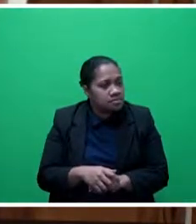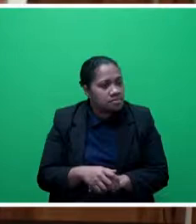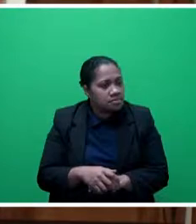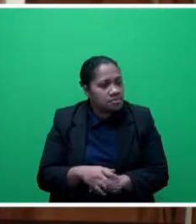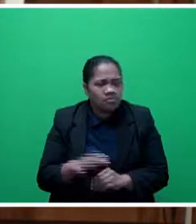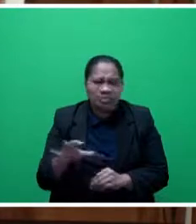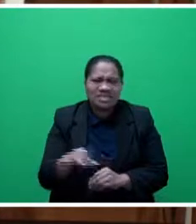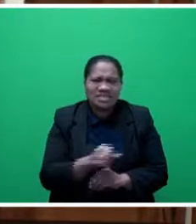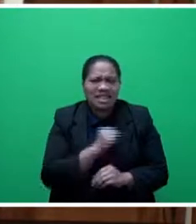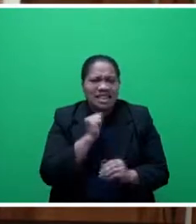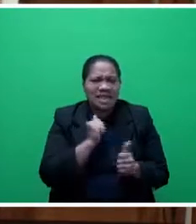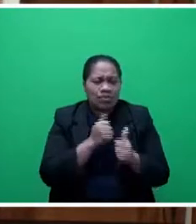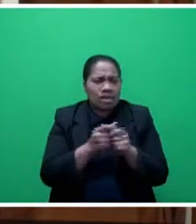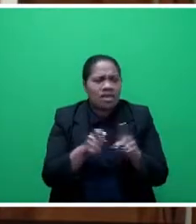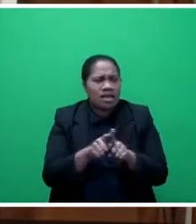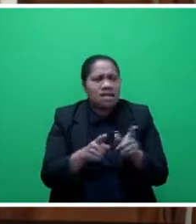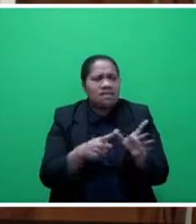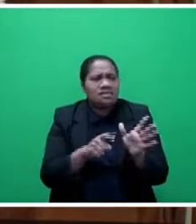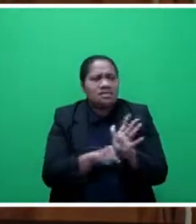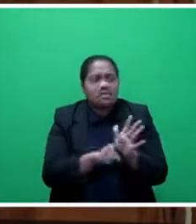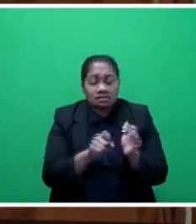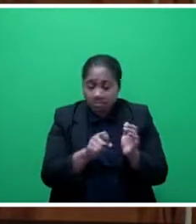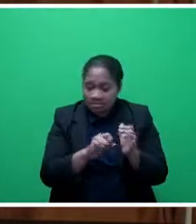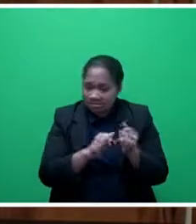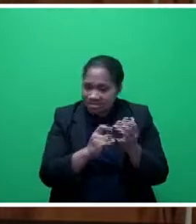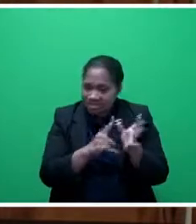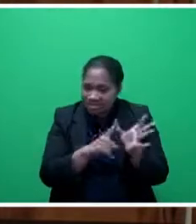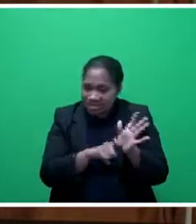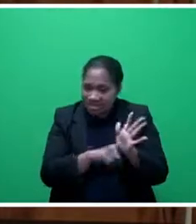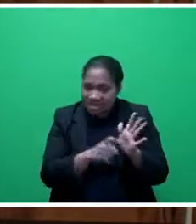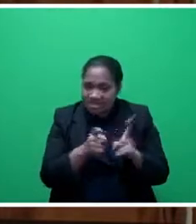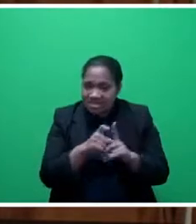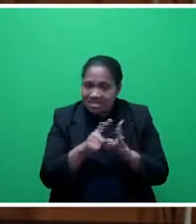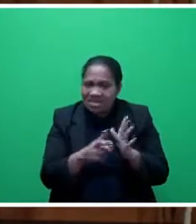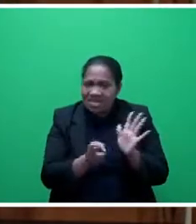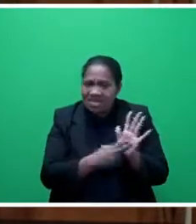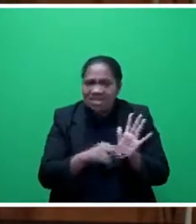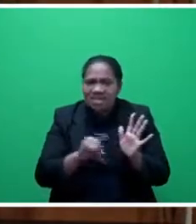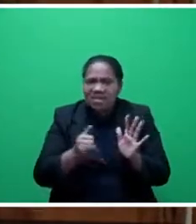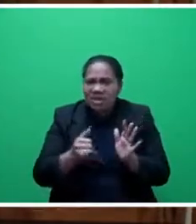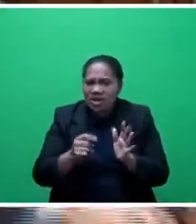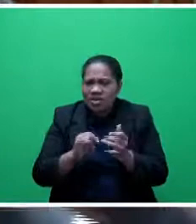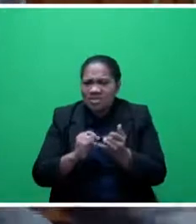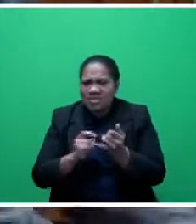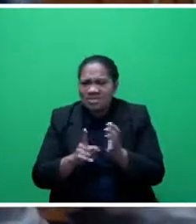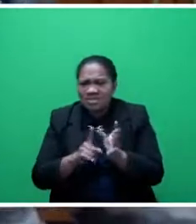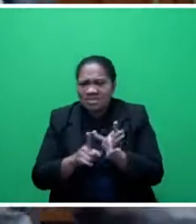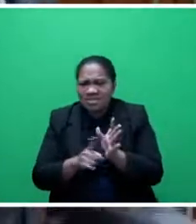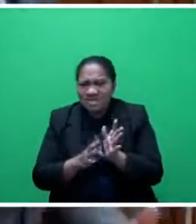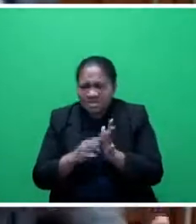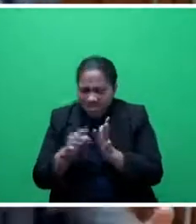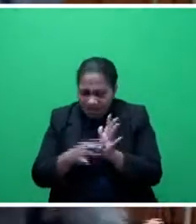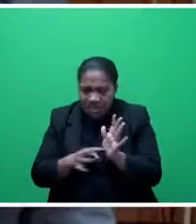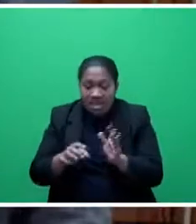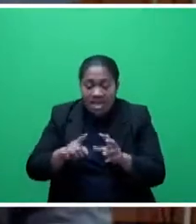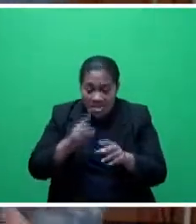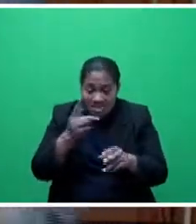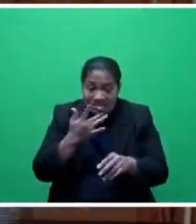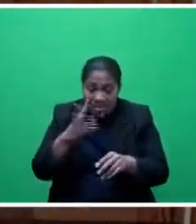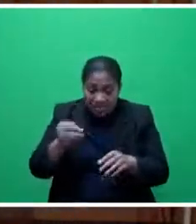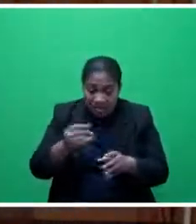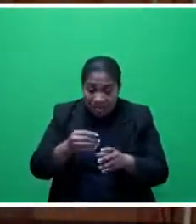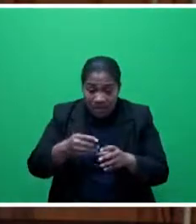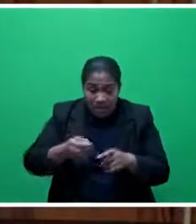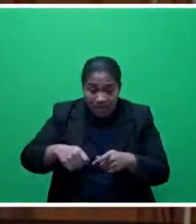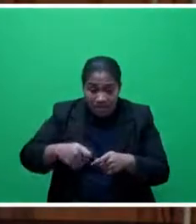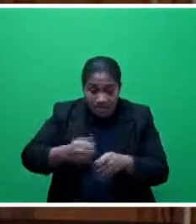sardines or salmon and other types of fish that we actually don't can in Fiji, they've been reduced to 5%. But the ones